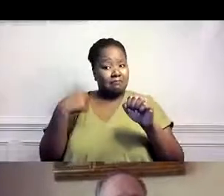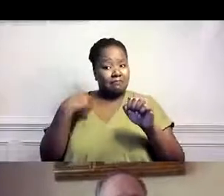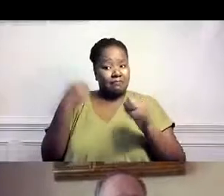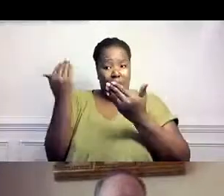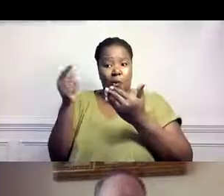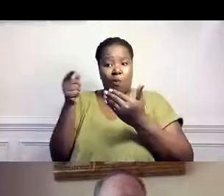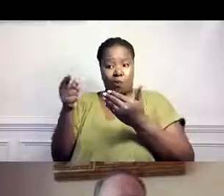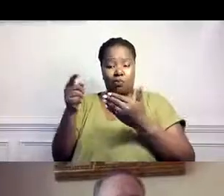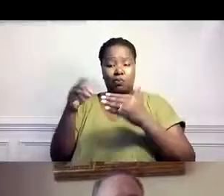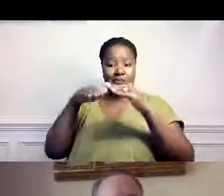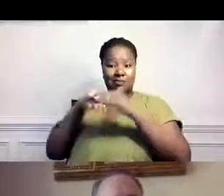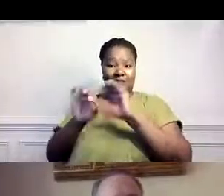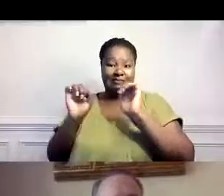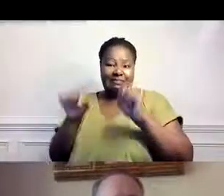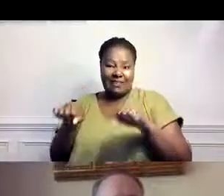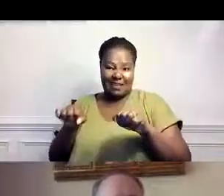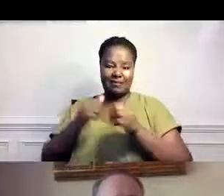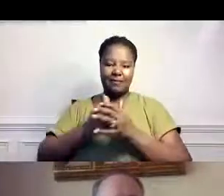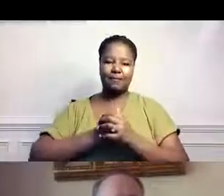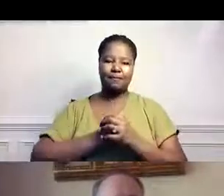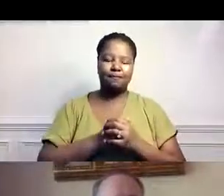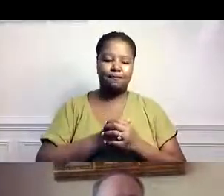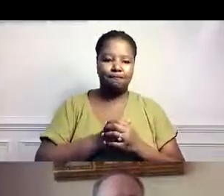vaccine. Next slide, please.